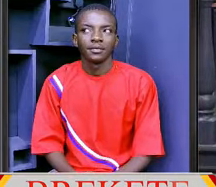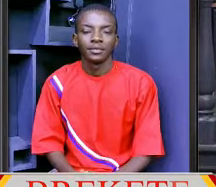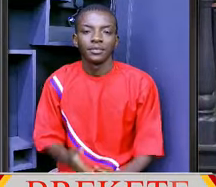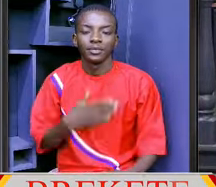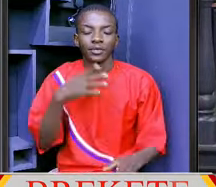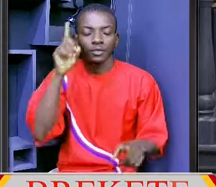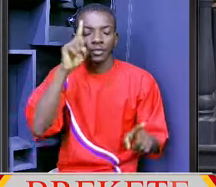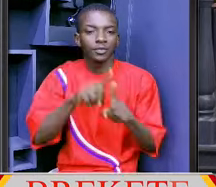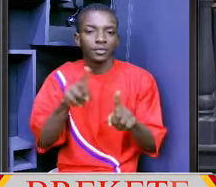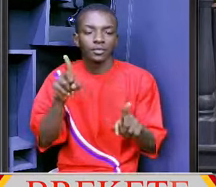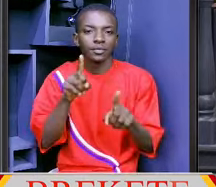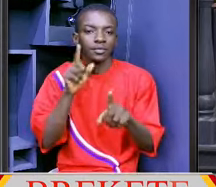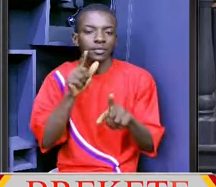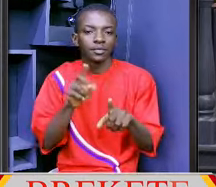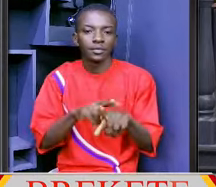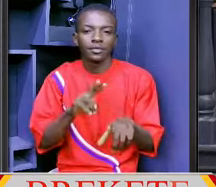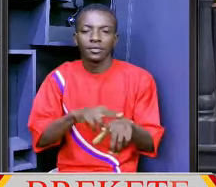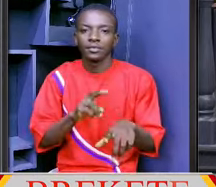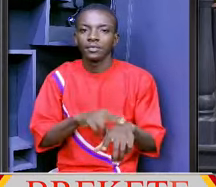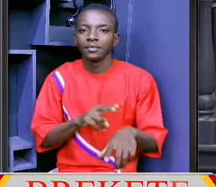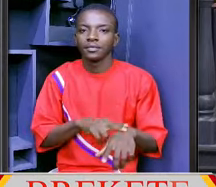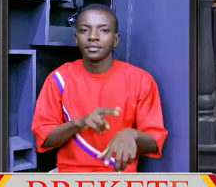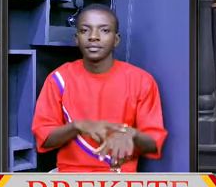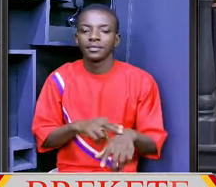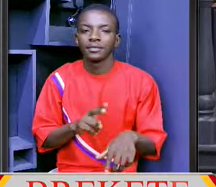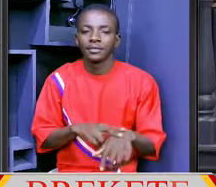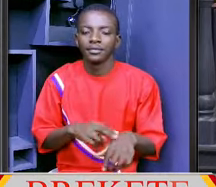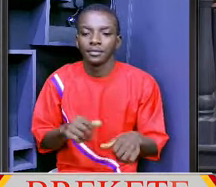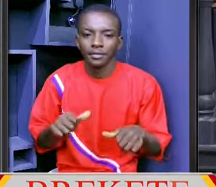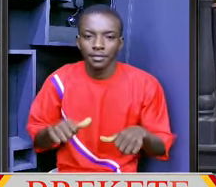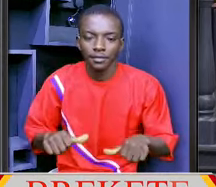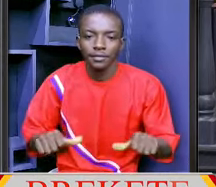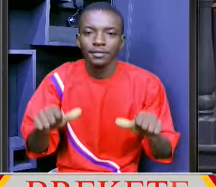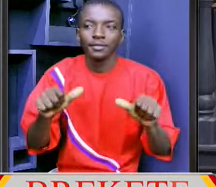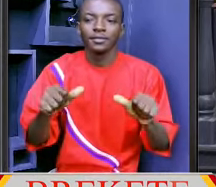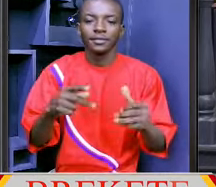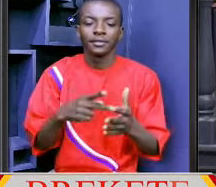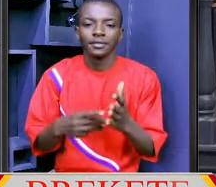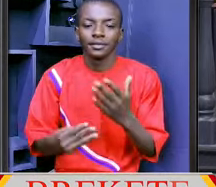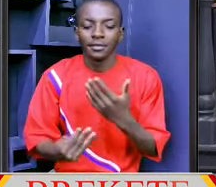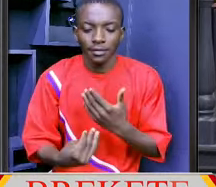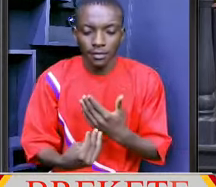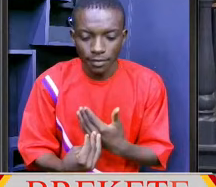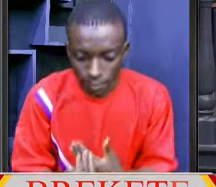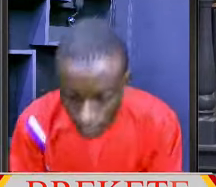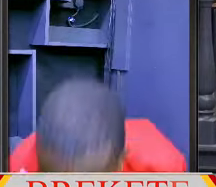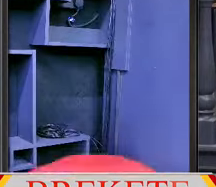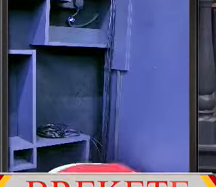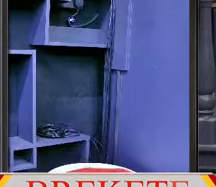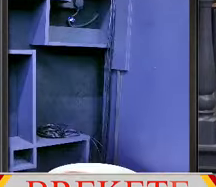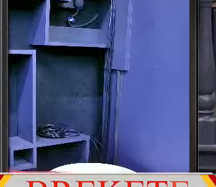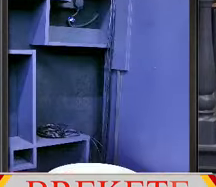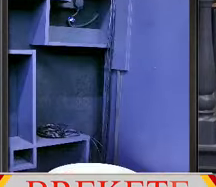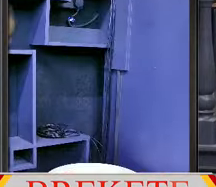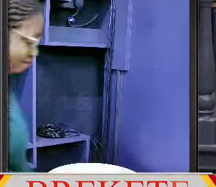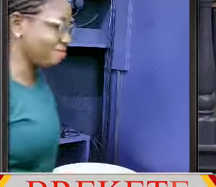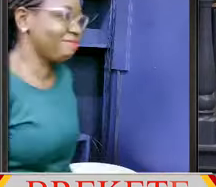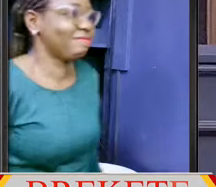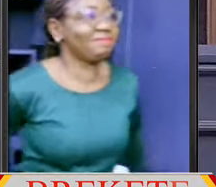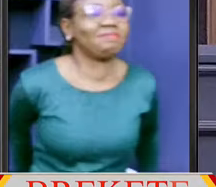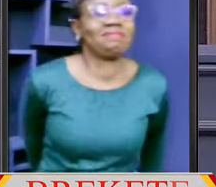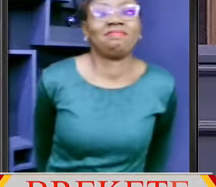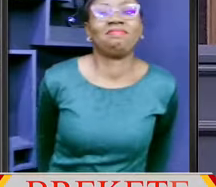My brothers, my sisters, even I look down on a CC time, don't they give us signal to do it. Signal make we continue to the vano, they